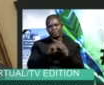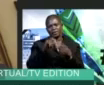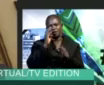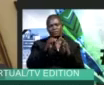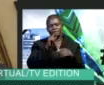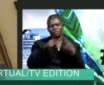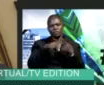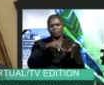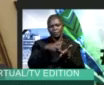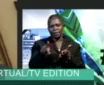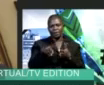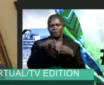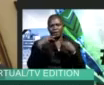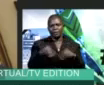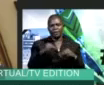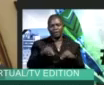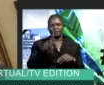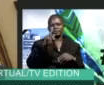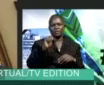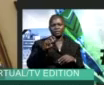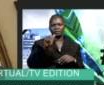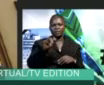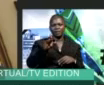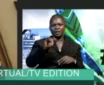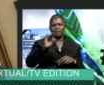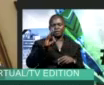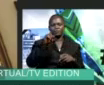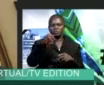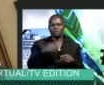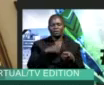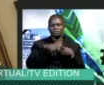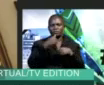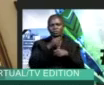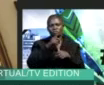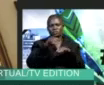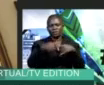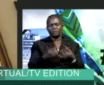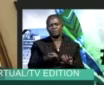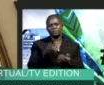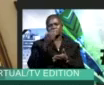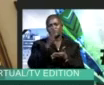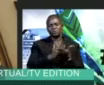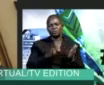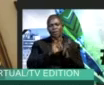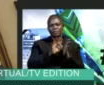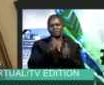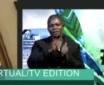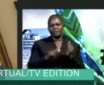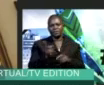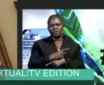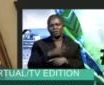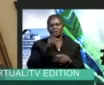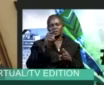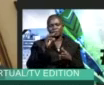if we're going to pay a market tariff, therefore, you also have to make sure you give us X amount of power every day. But it now becomes